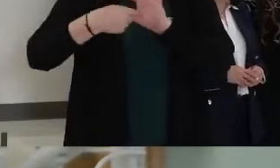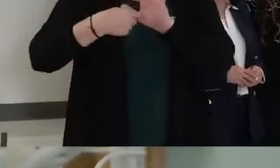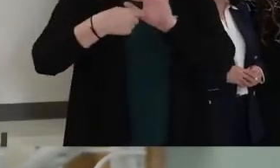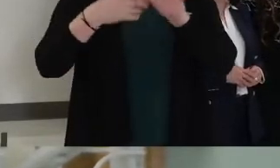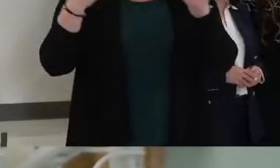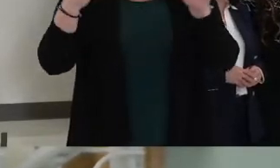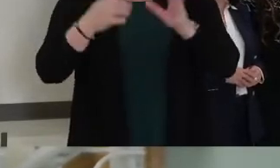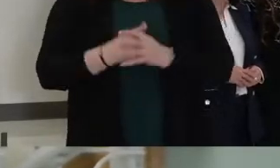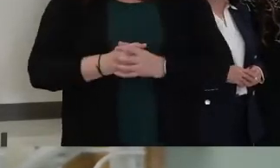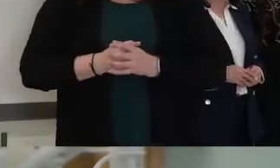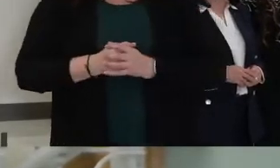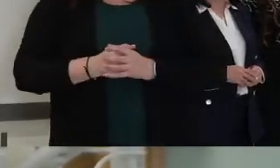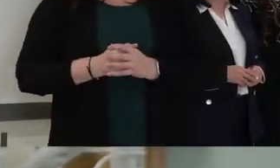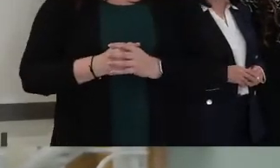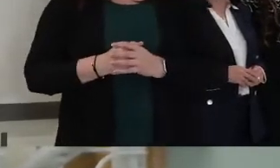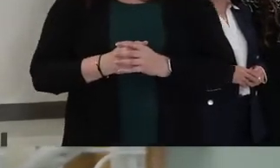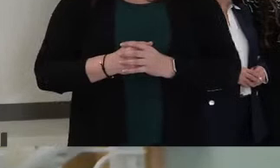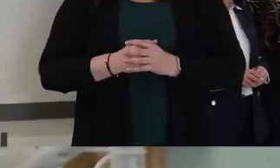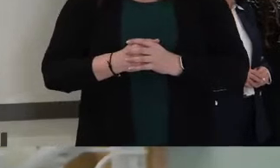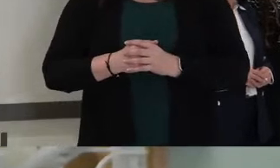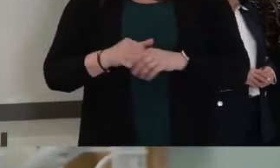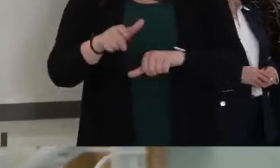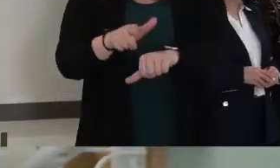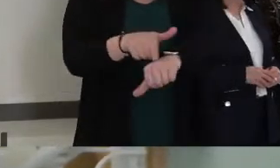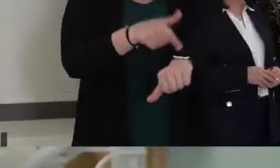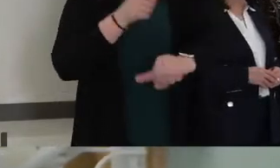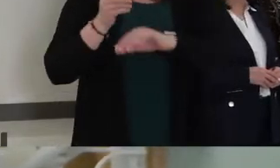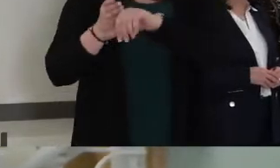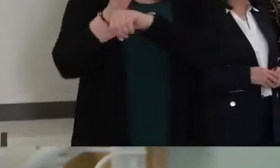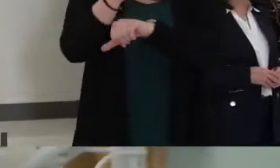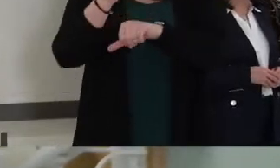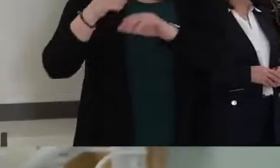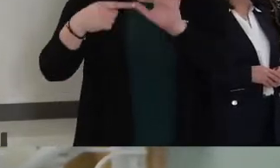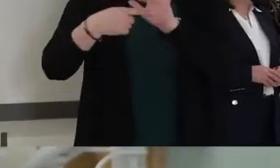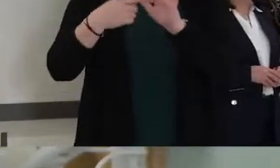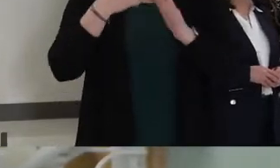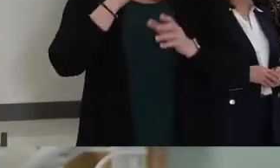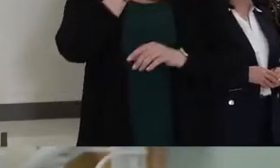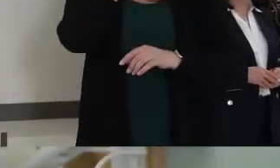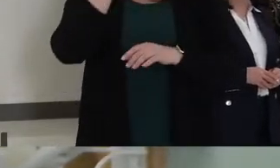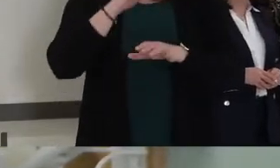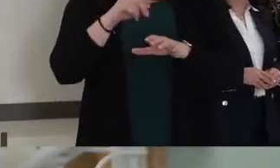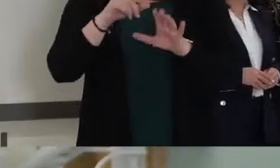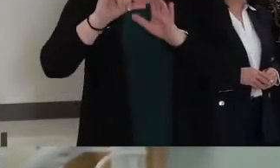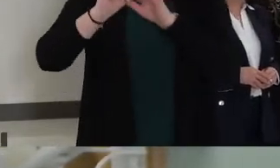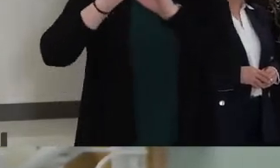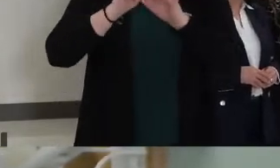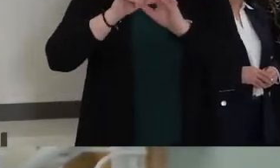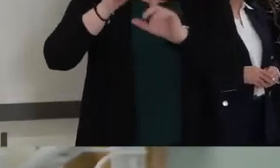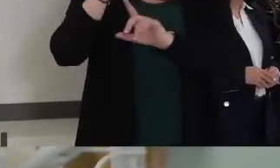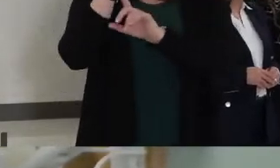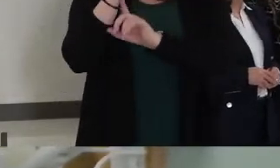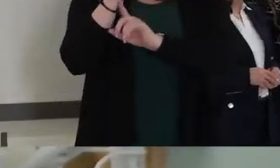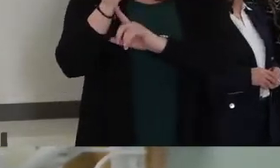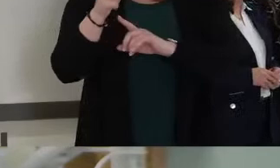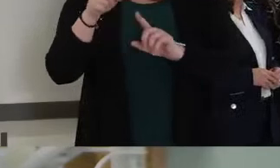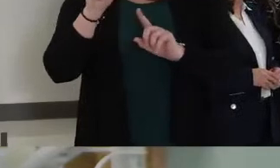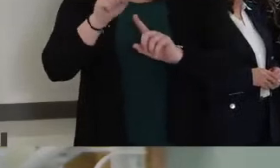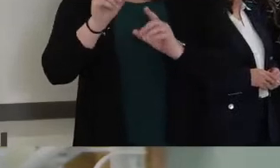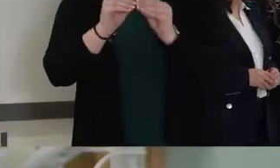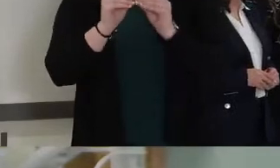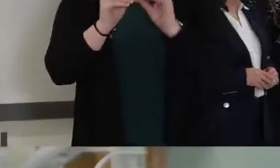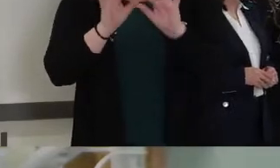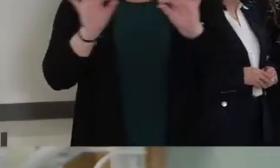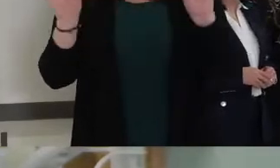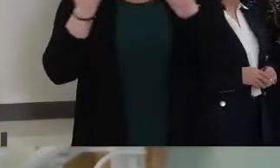long time coming and long overdue. I really mark this moment, I hope, as one of the more consequential moments as it